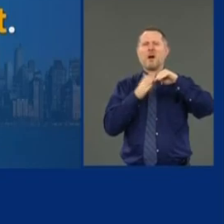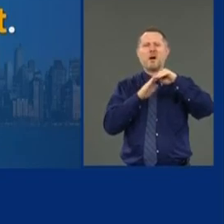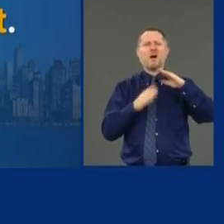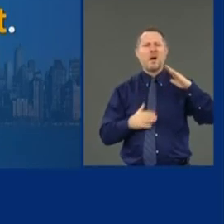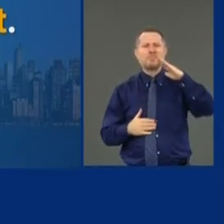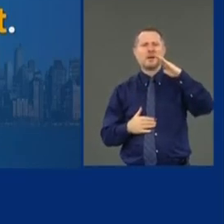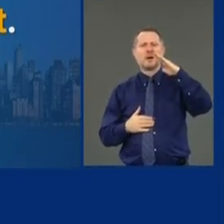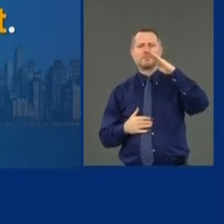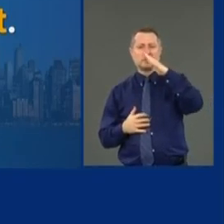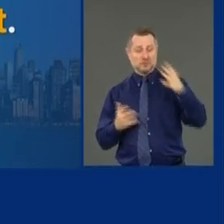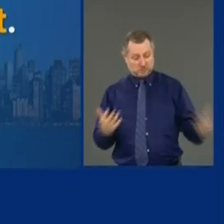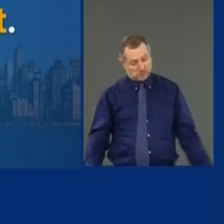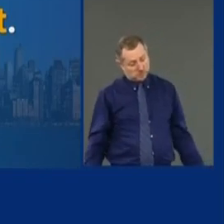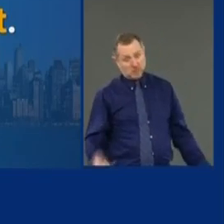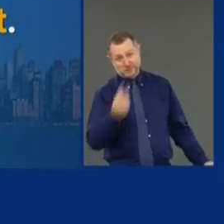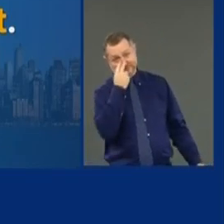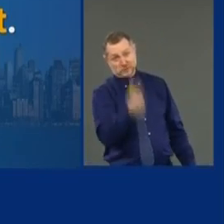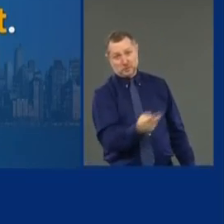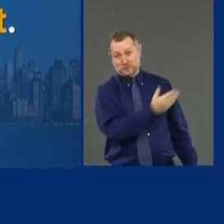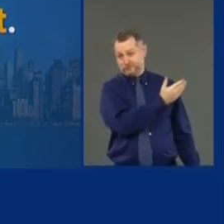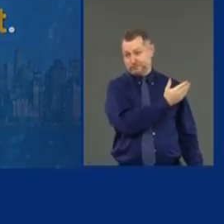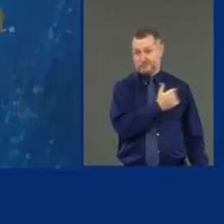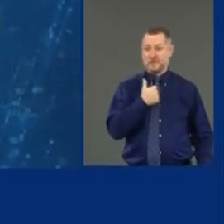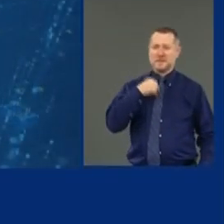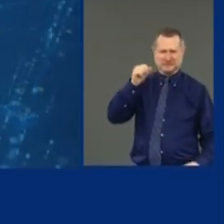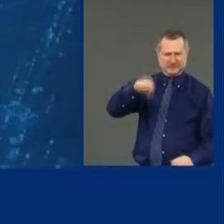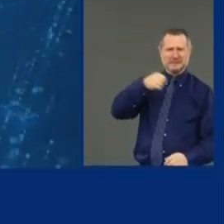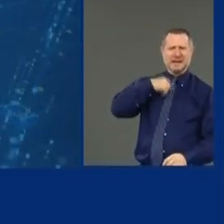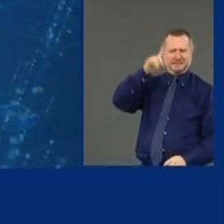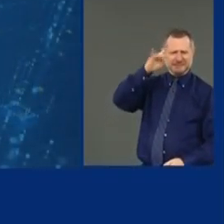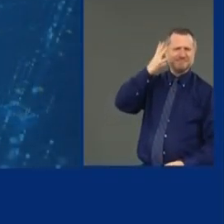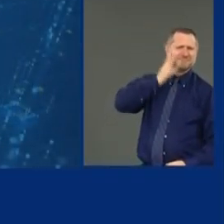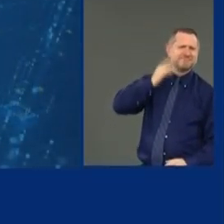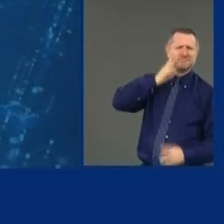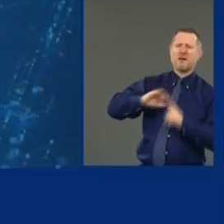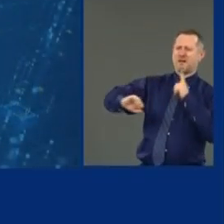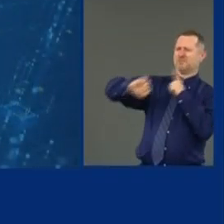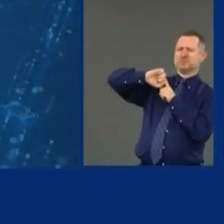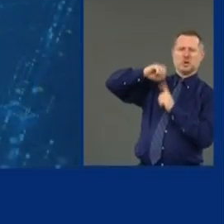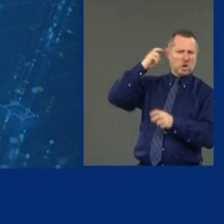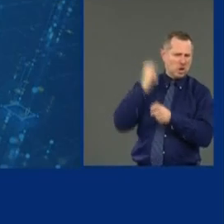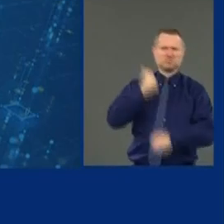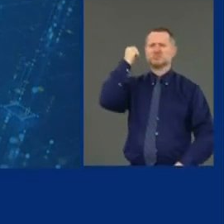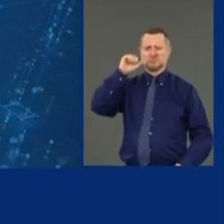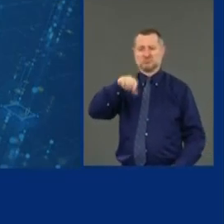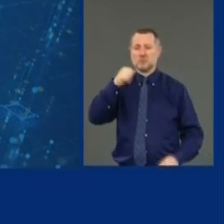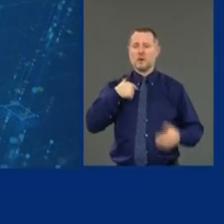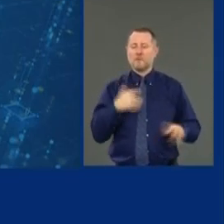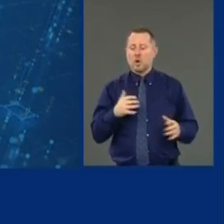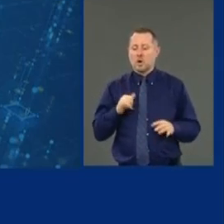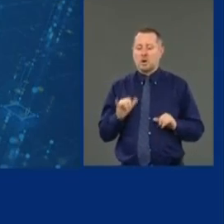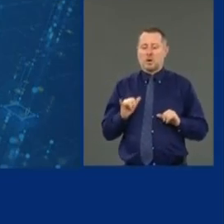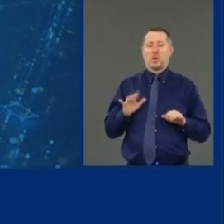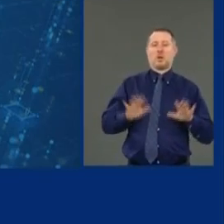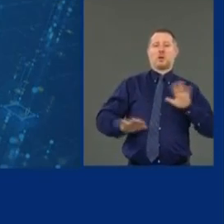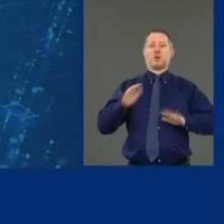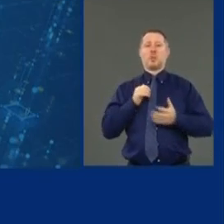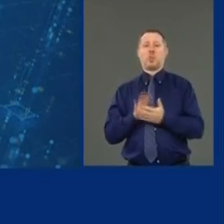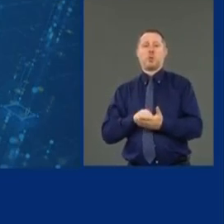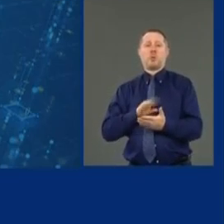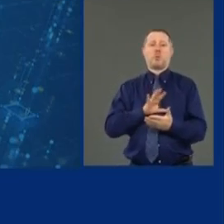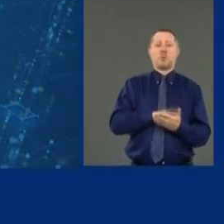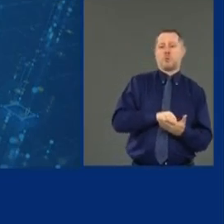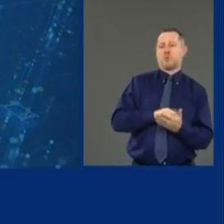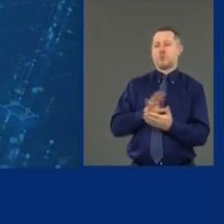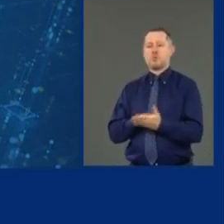So we did get hit the hardest, but we learned. The state has a set of rules and metrics to